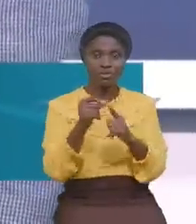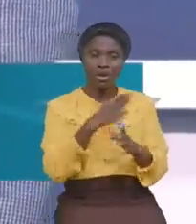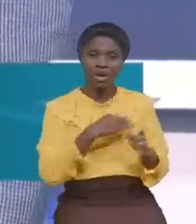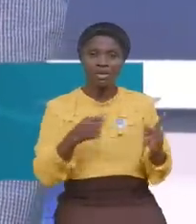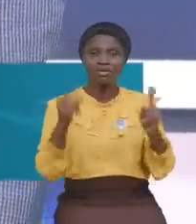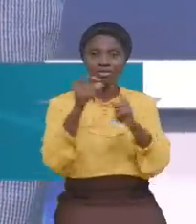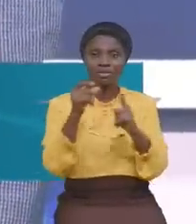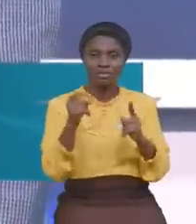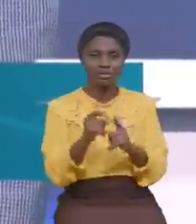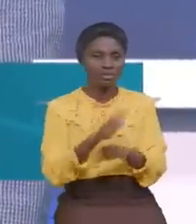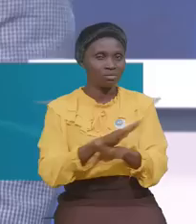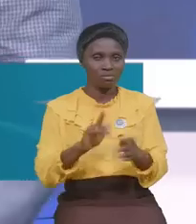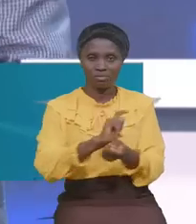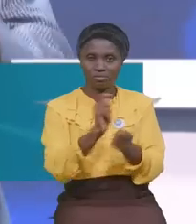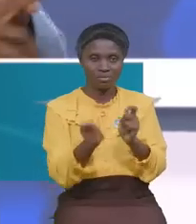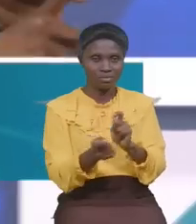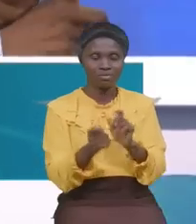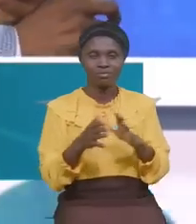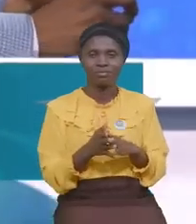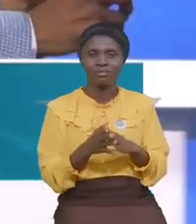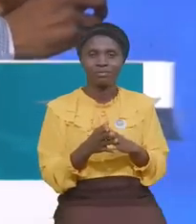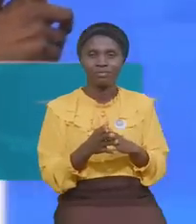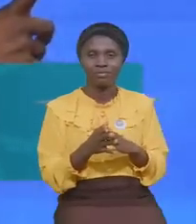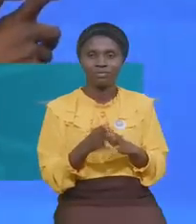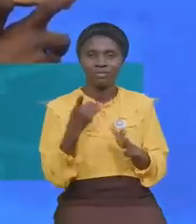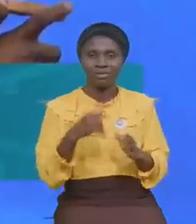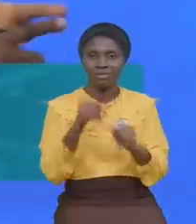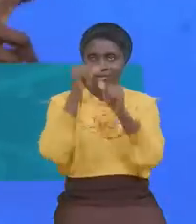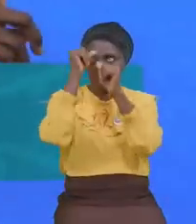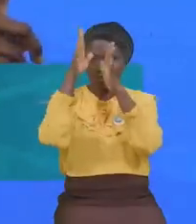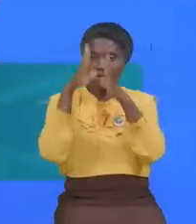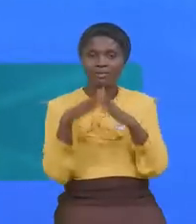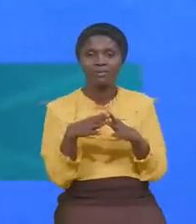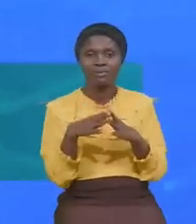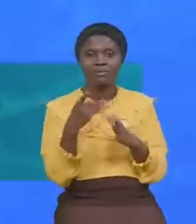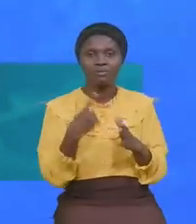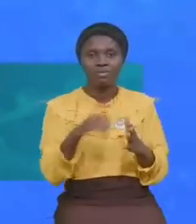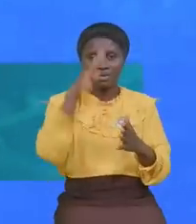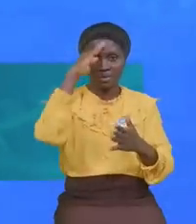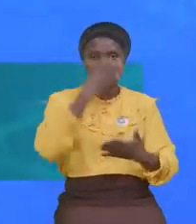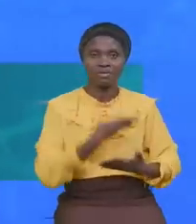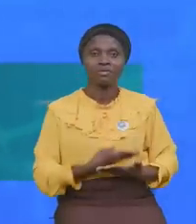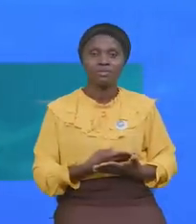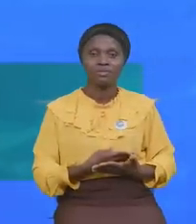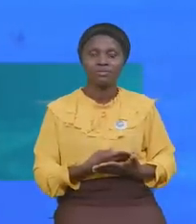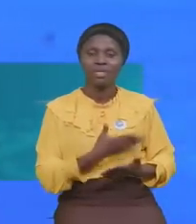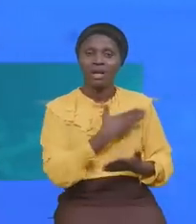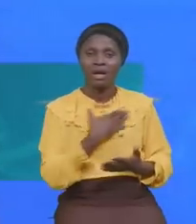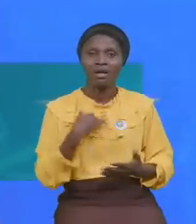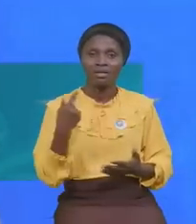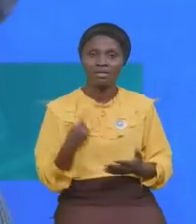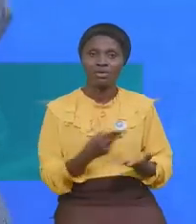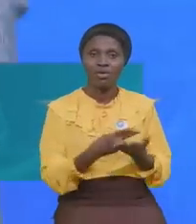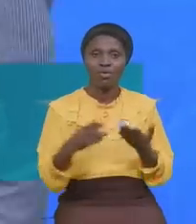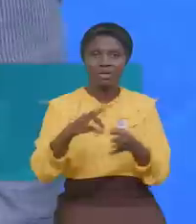changes not. The Father, the Son, and the Holy